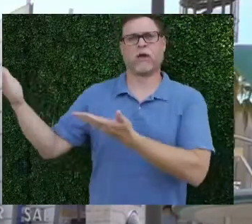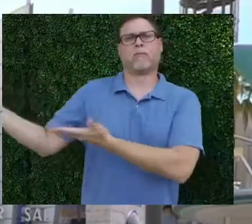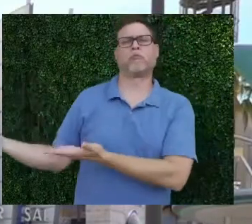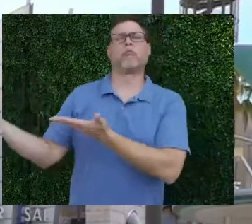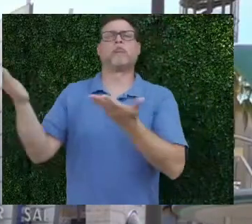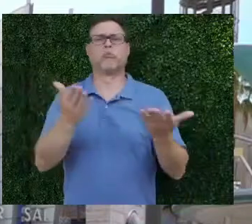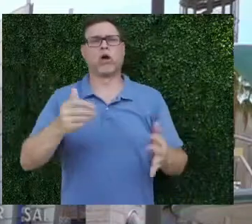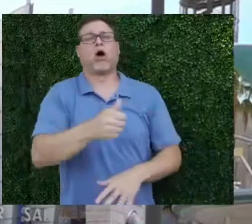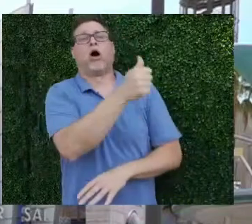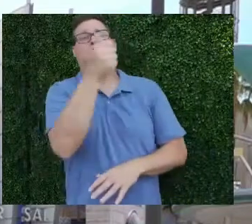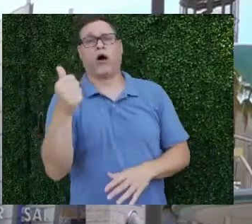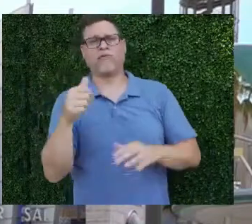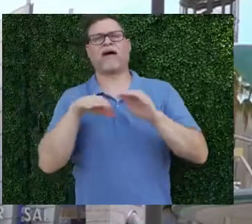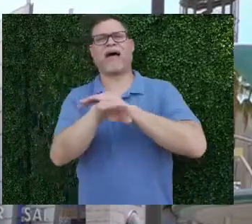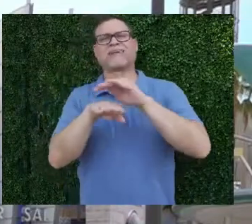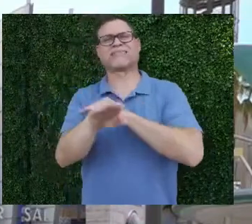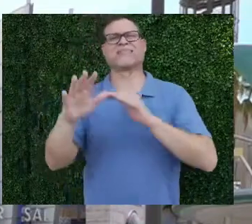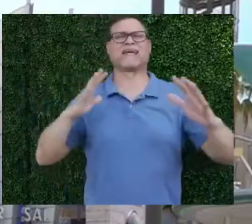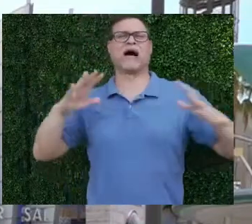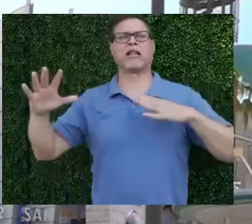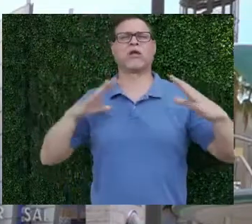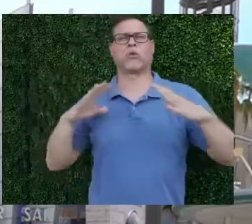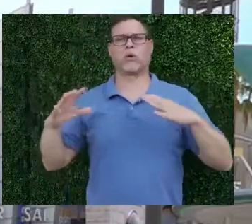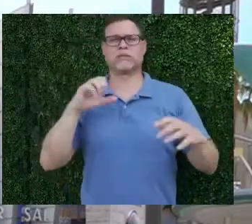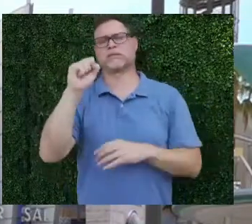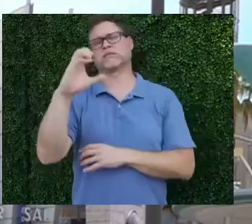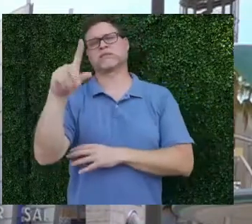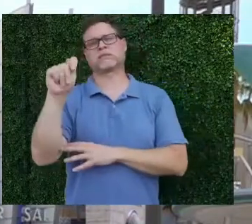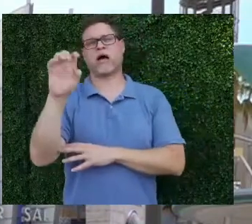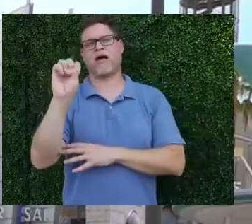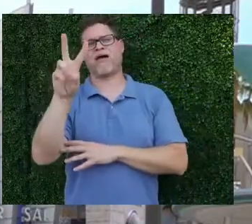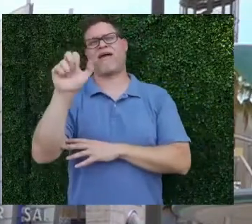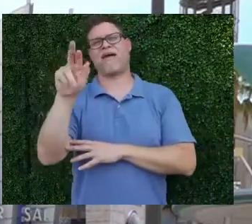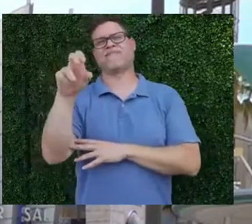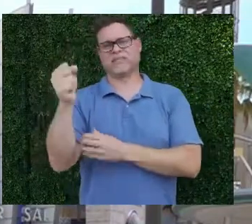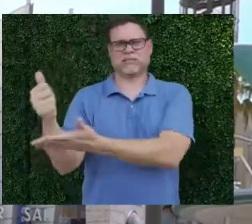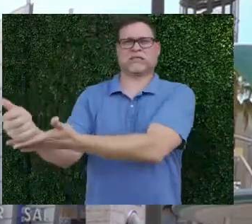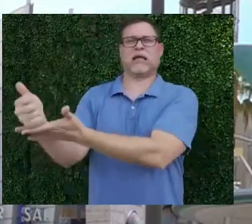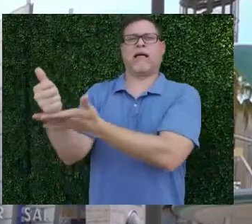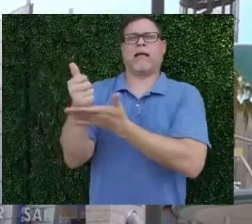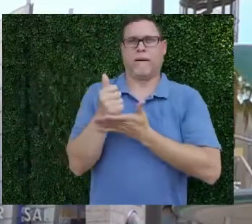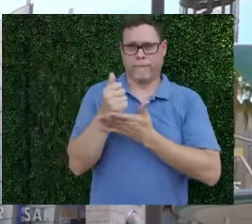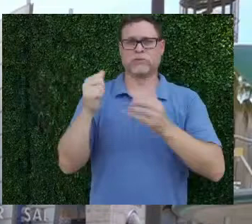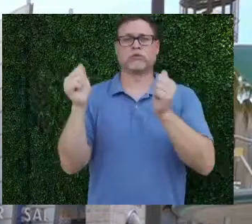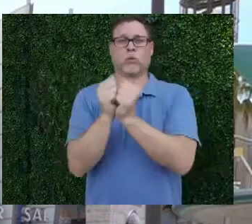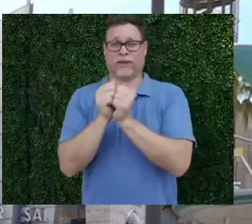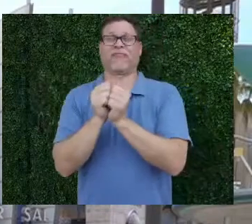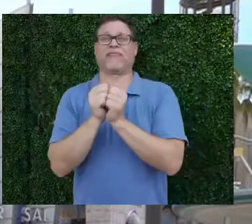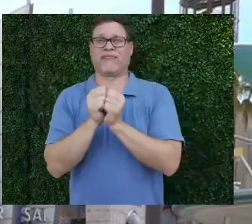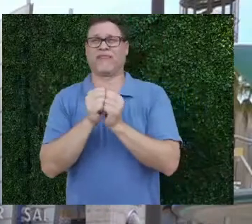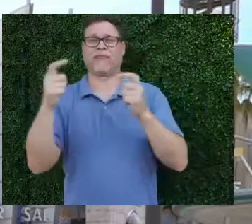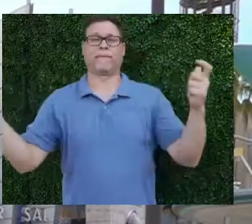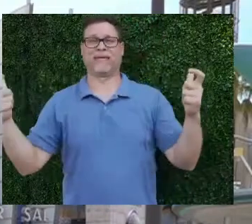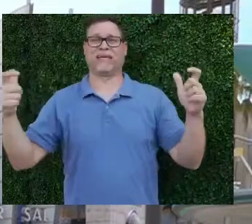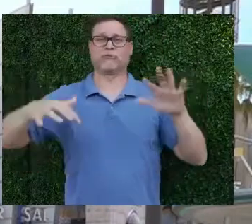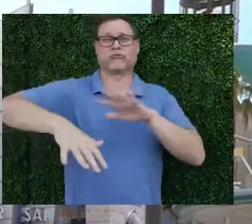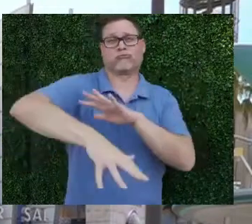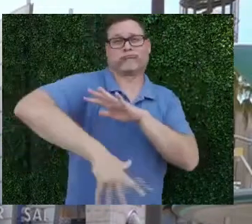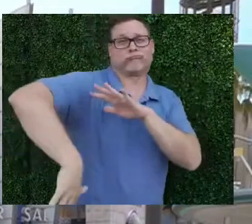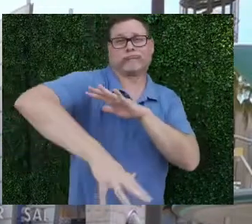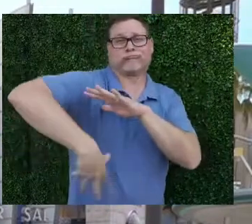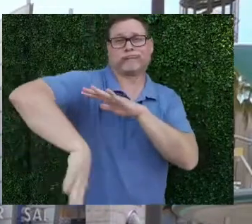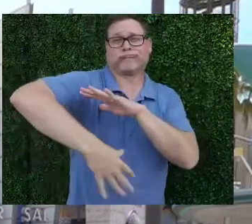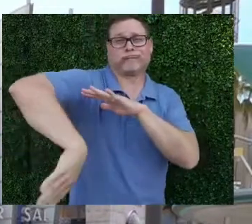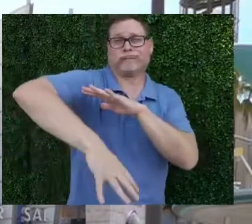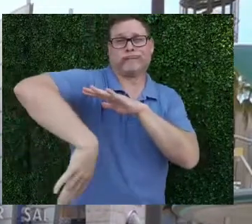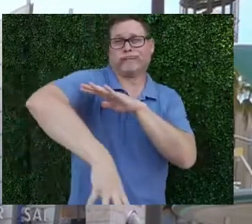you all know from Access Hollywood, and that is Scott Evans, who's going to help us with the big drawing we're about to